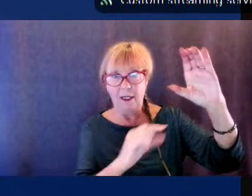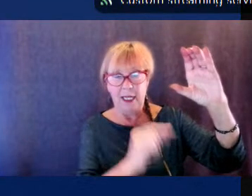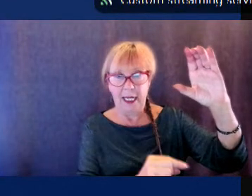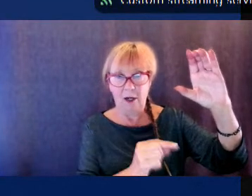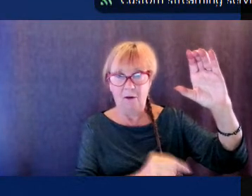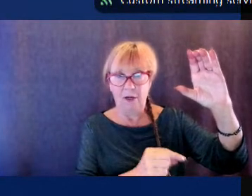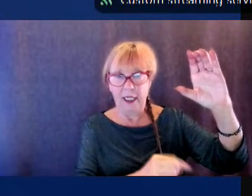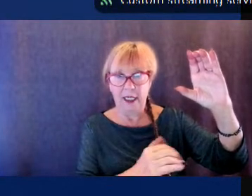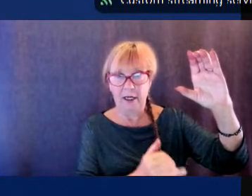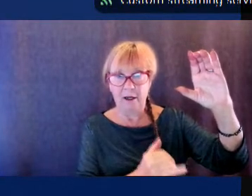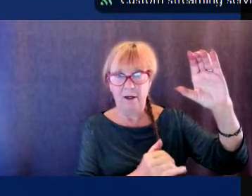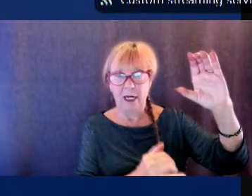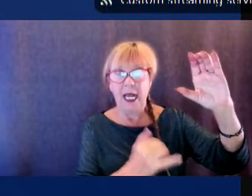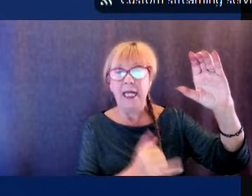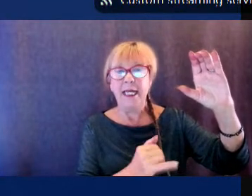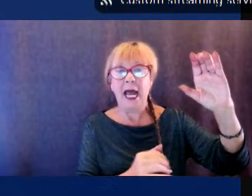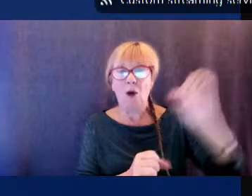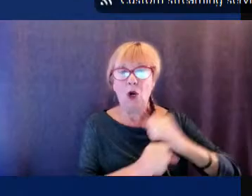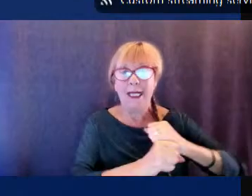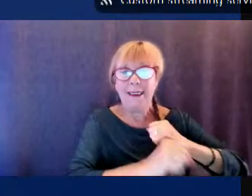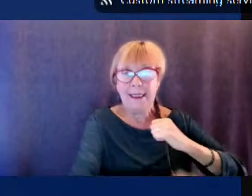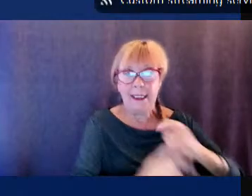now I will hand this off to Michael.